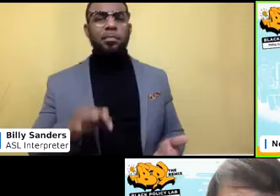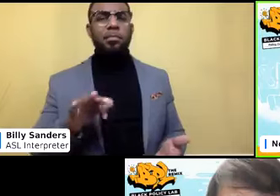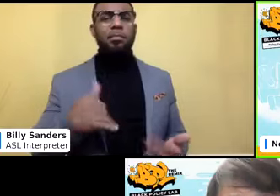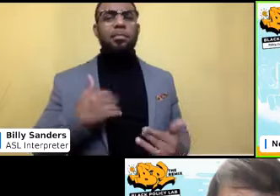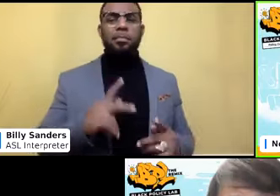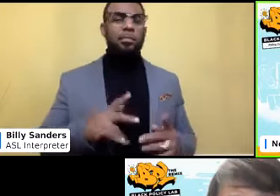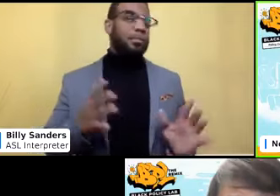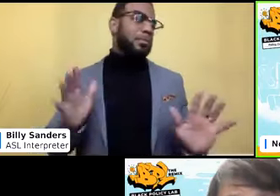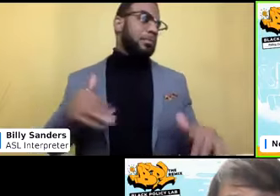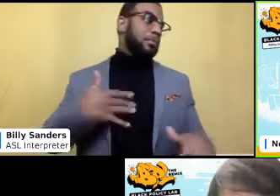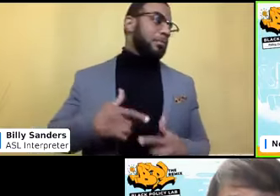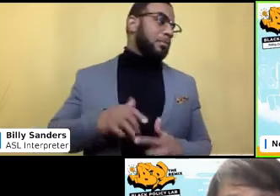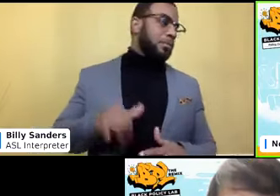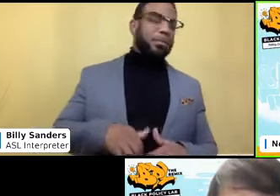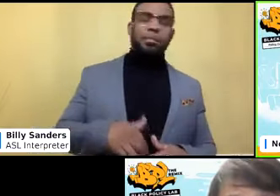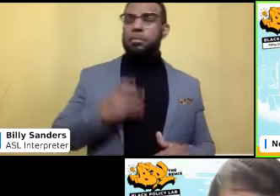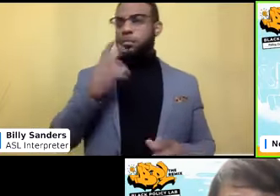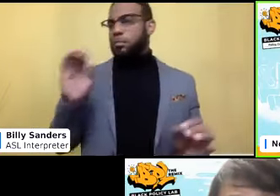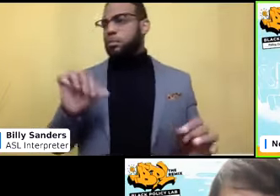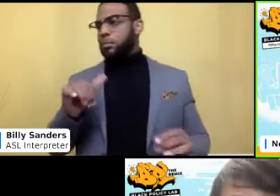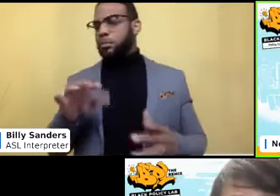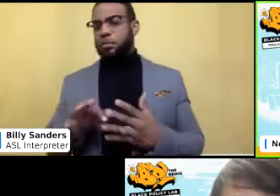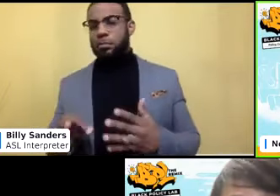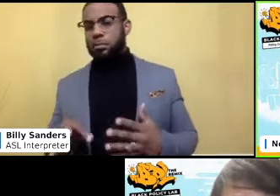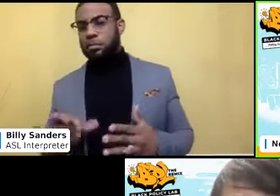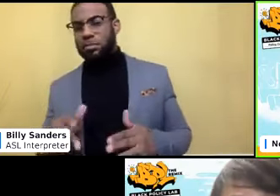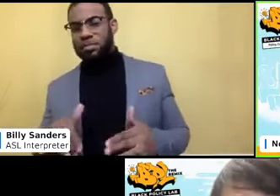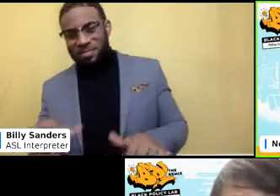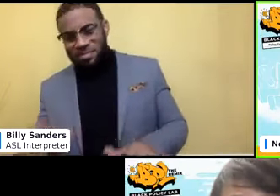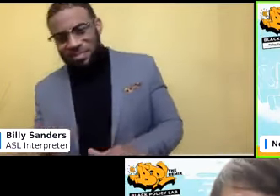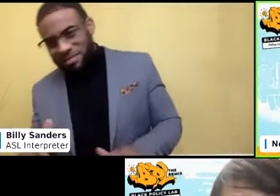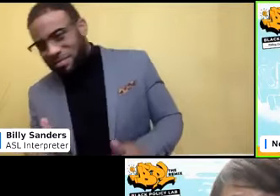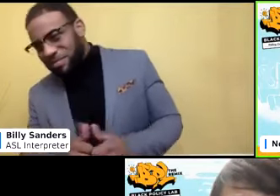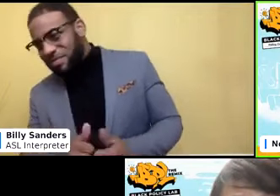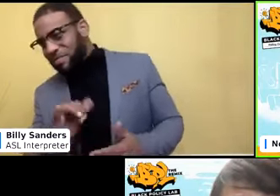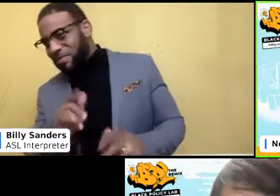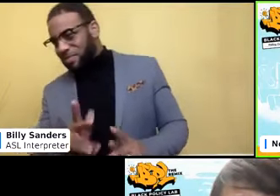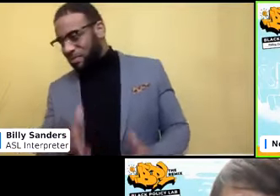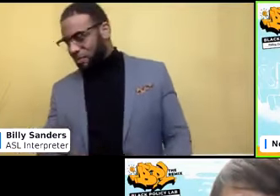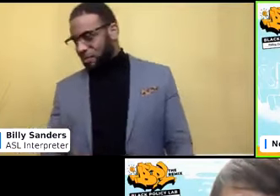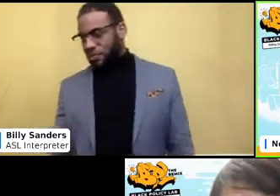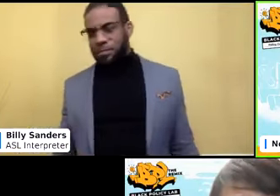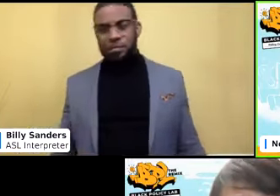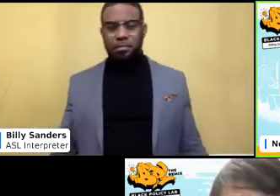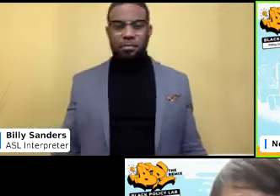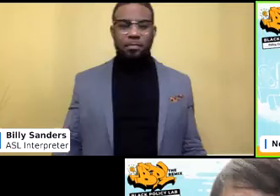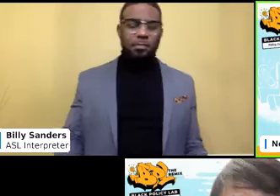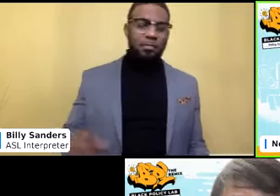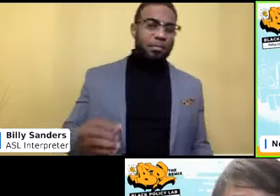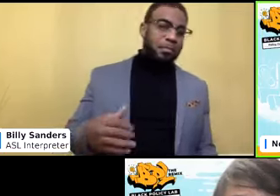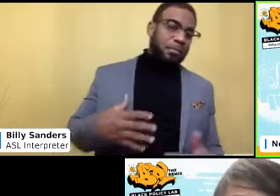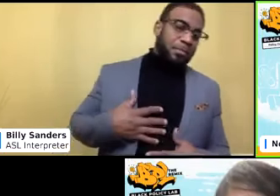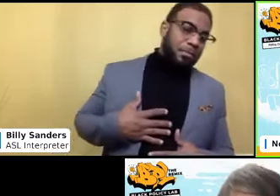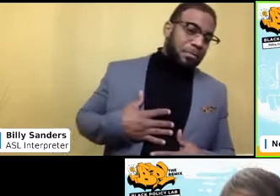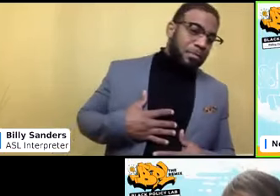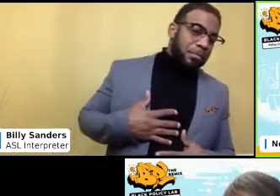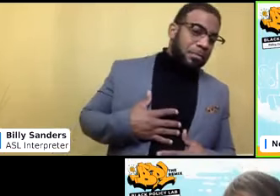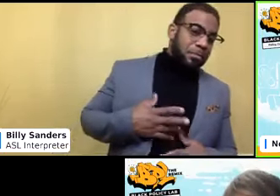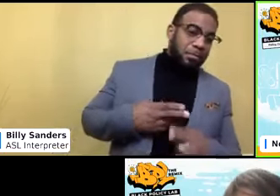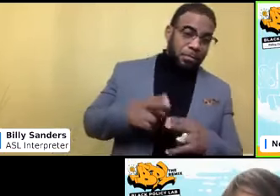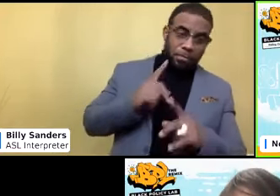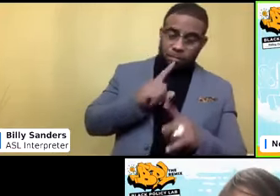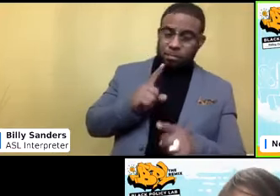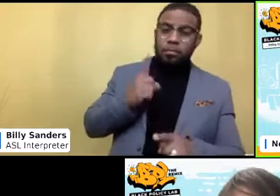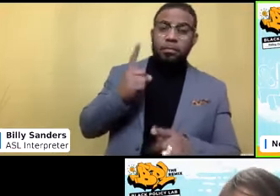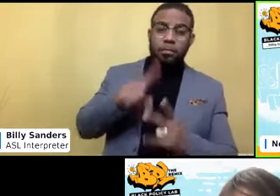young people, I don't want to live like that. I don't see any other choice. And that's how this is the same thing with our people there. So well, the short answer